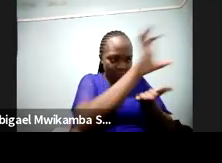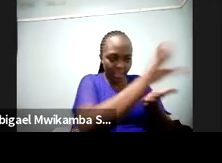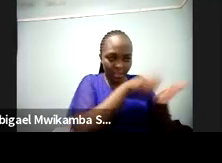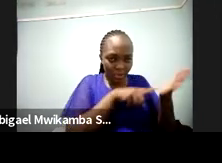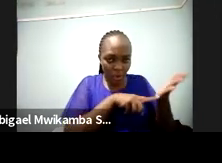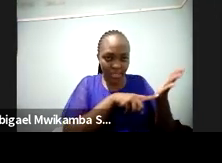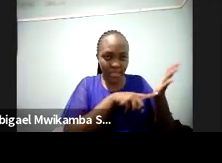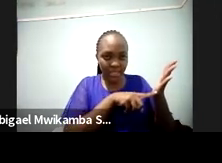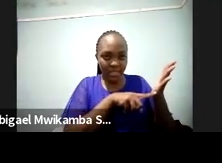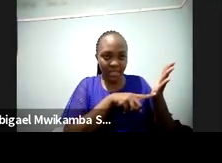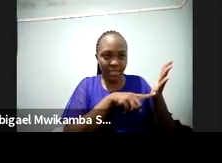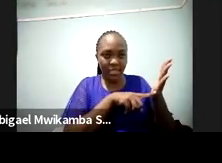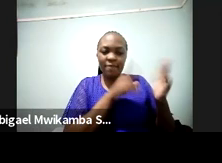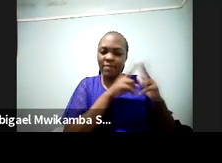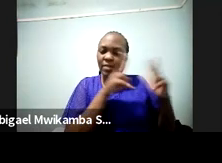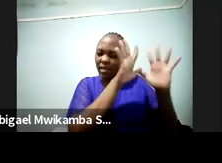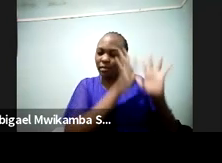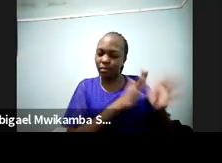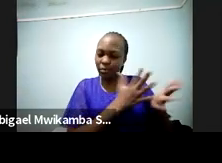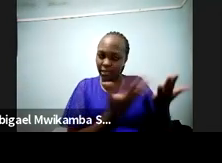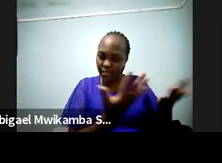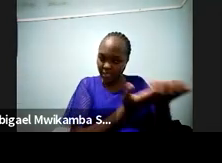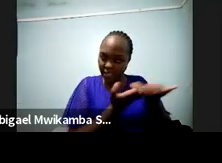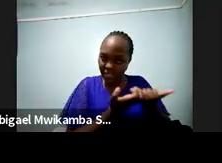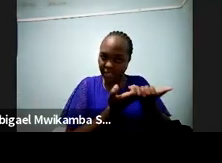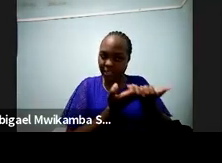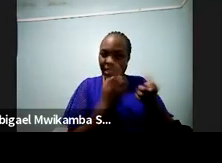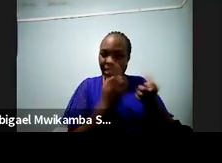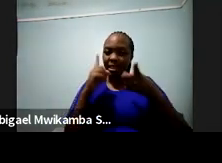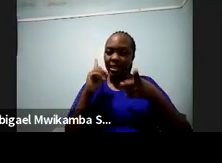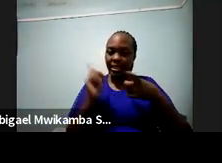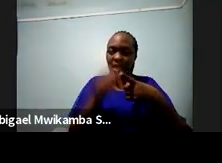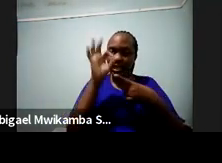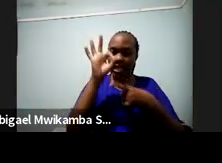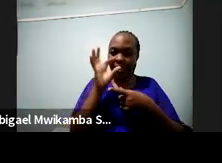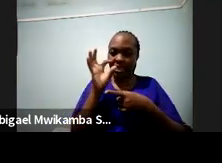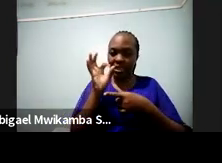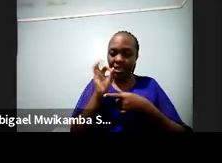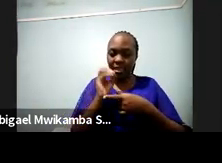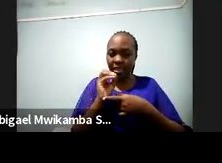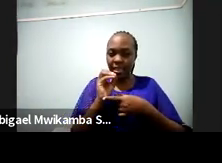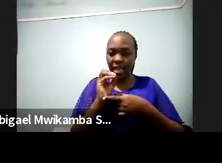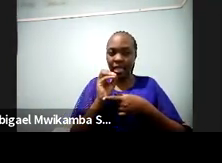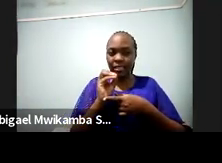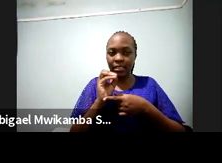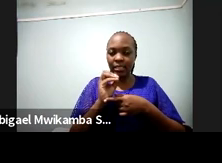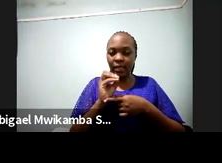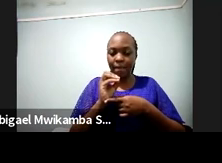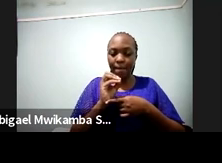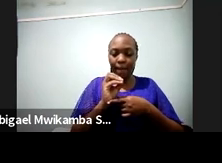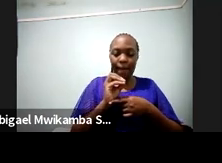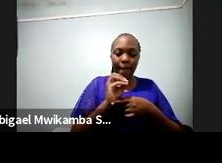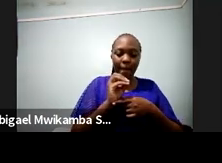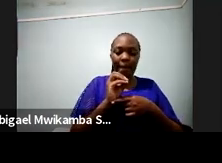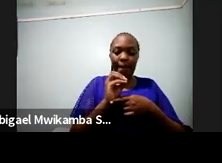20. So that 50 is taken care of. Yes. So when I told you the 20 should be in